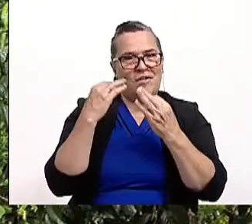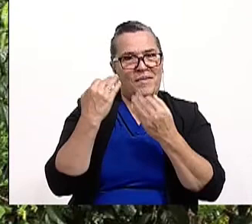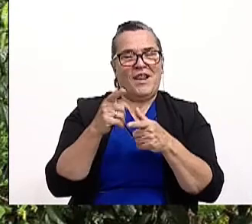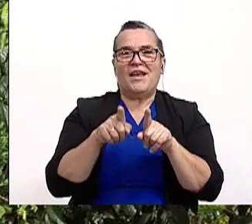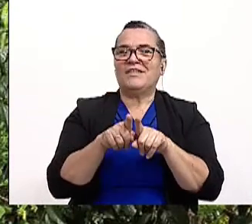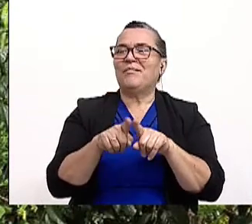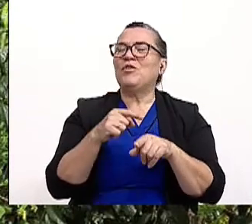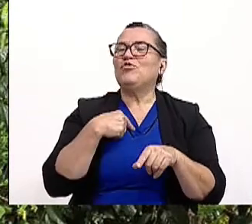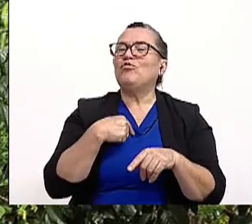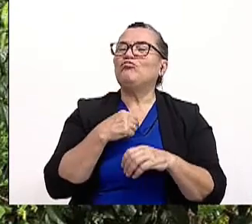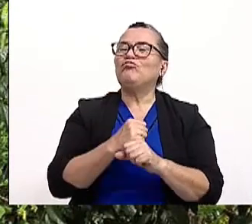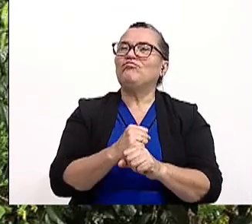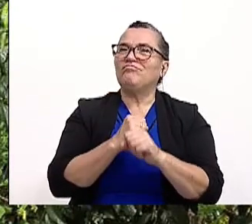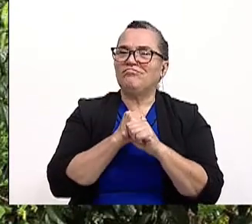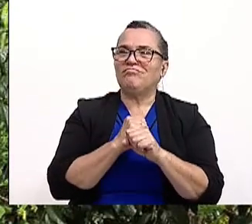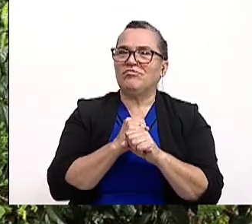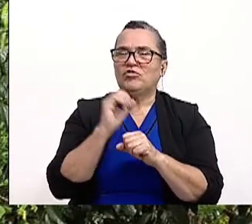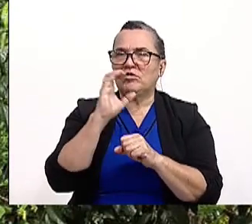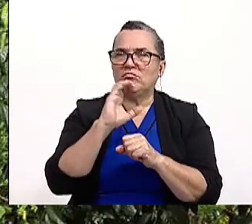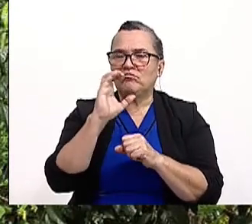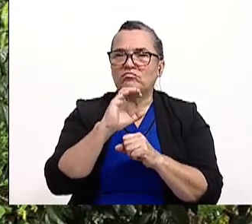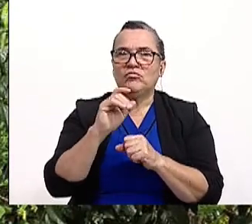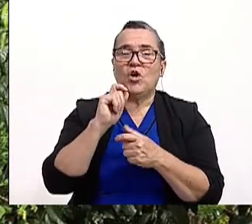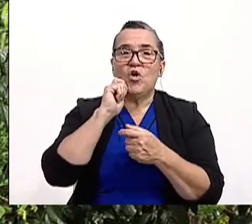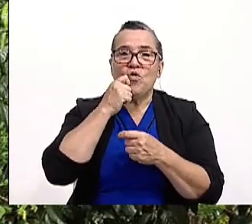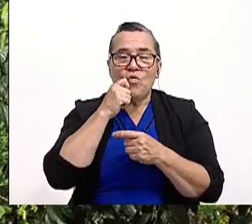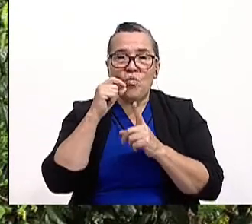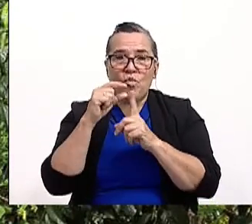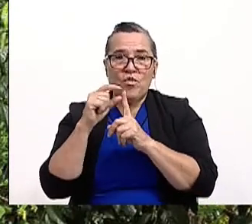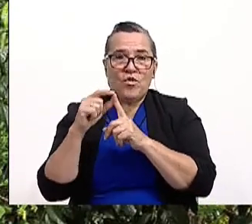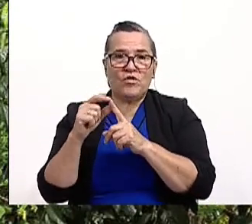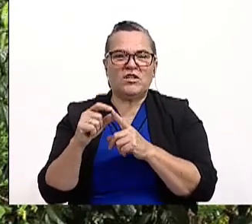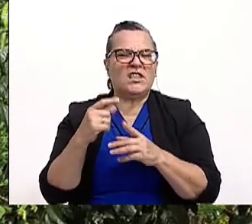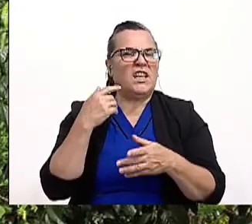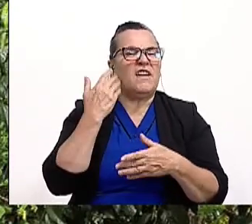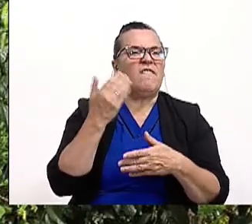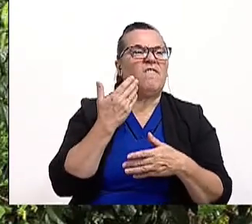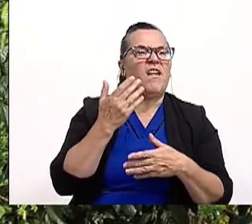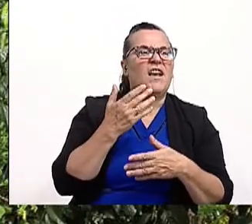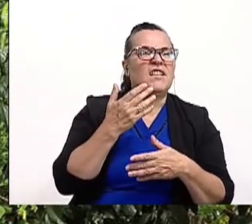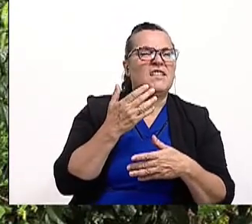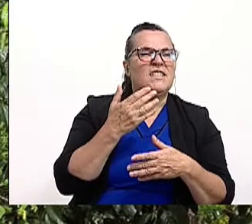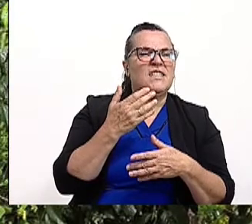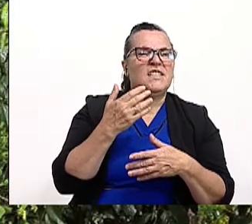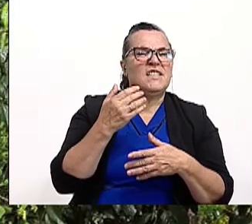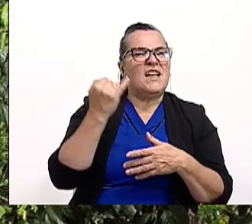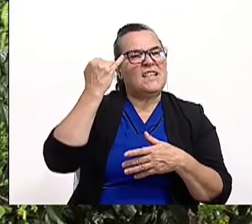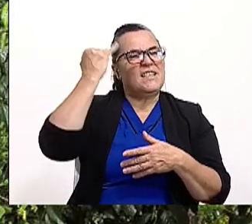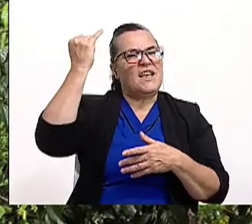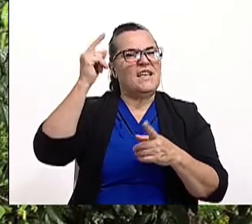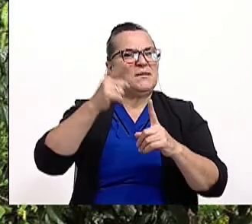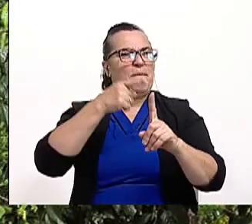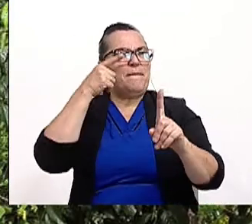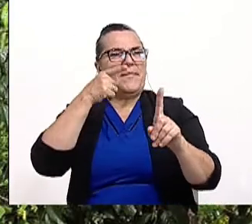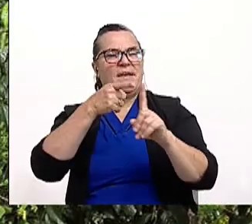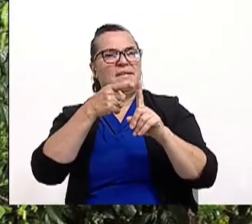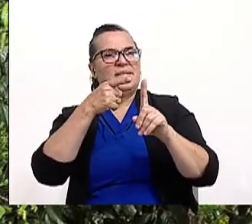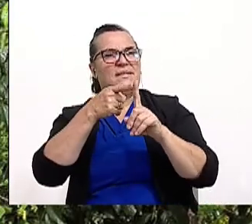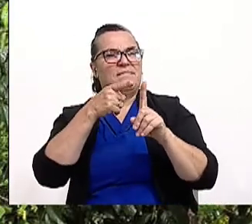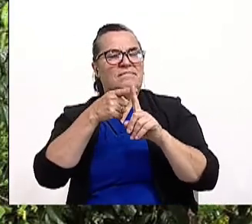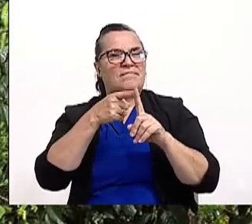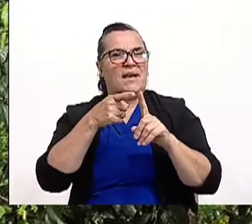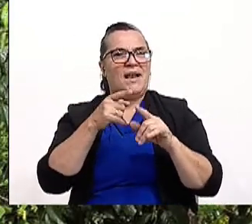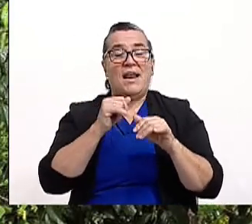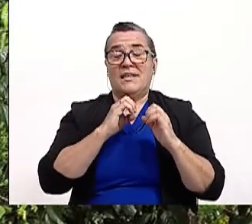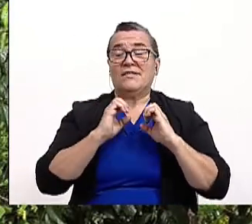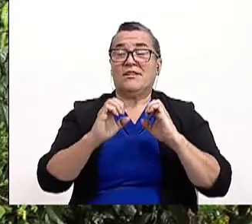I'm sure you look for keywords, and then it was easy to find the gist and the correct answers, right? This is a good strategy